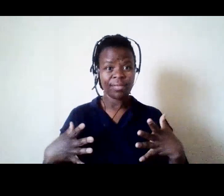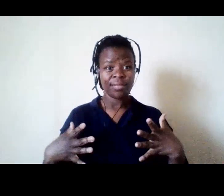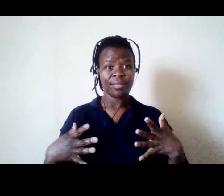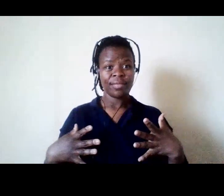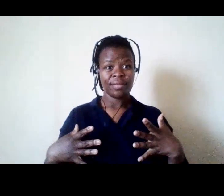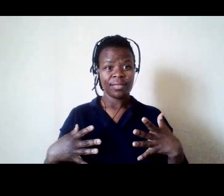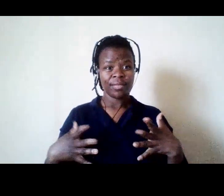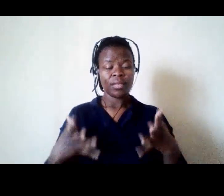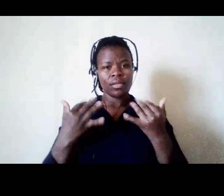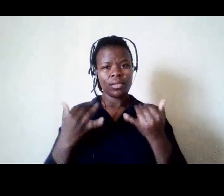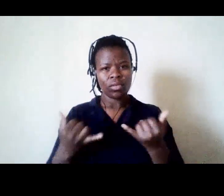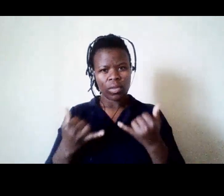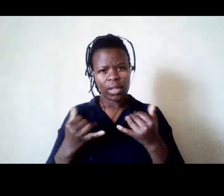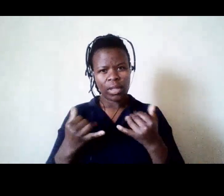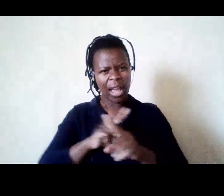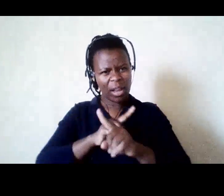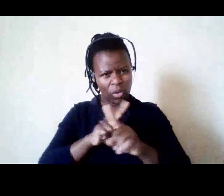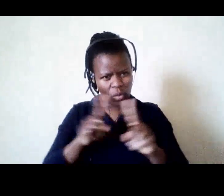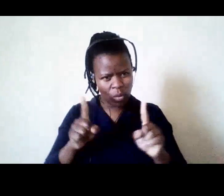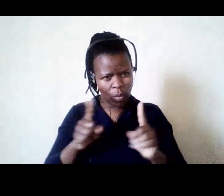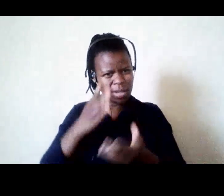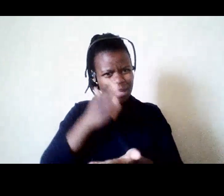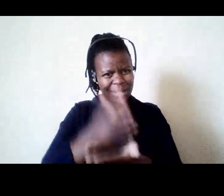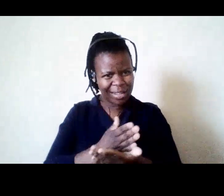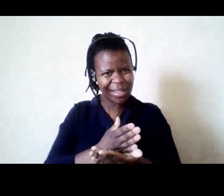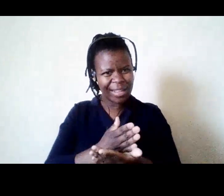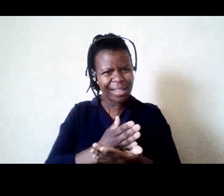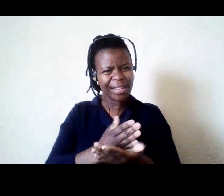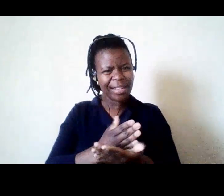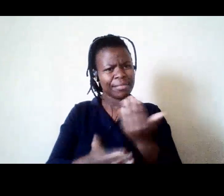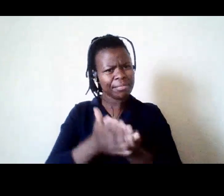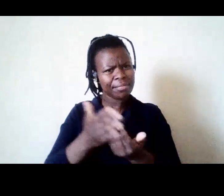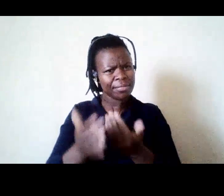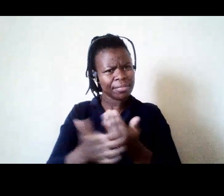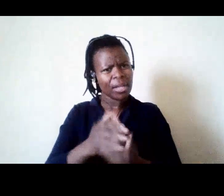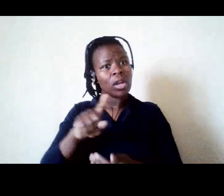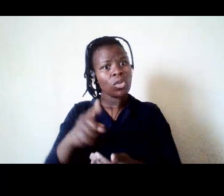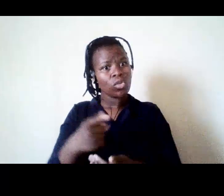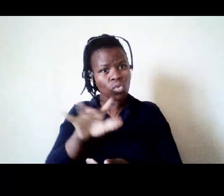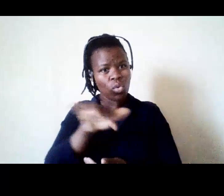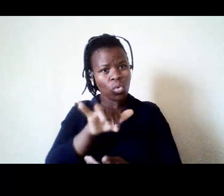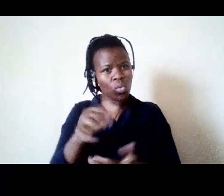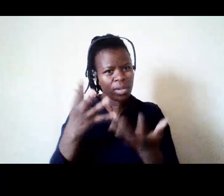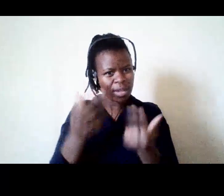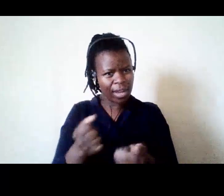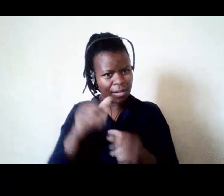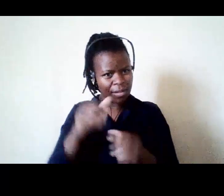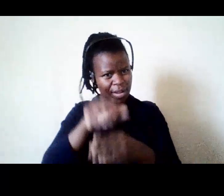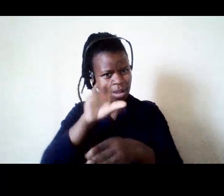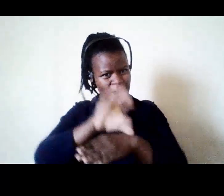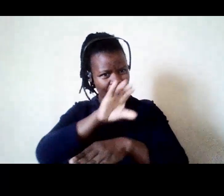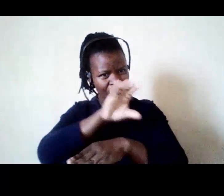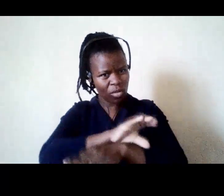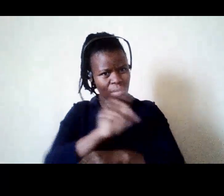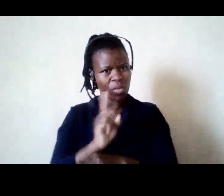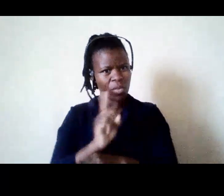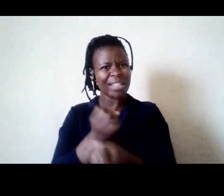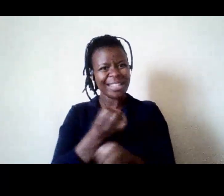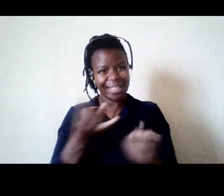not really taken off. The only thing that we have within the curriculum is the